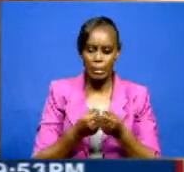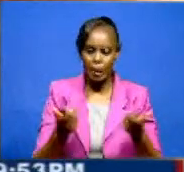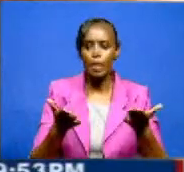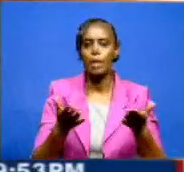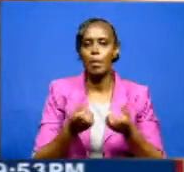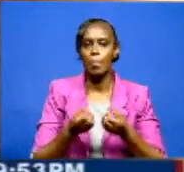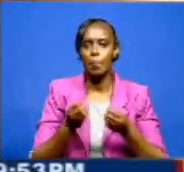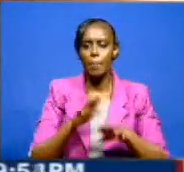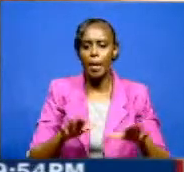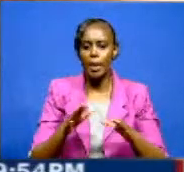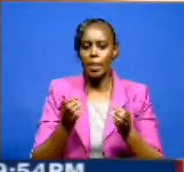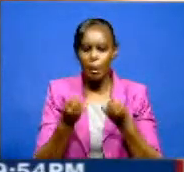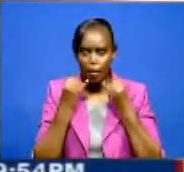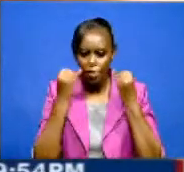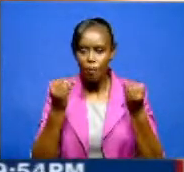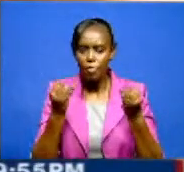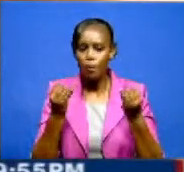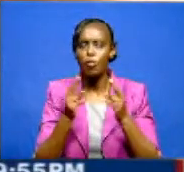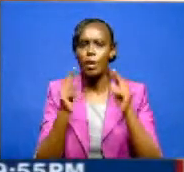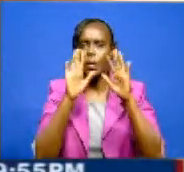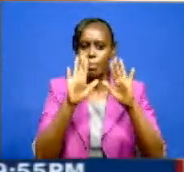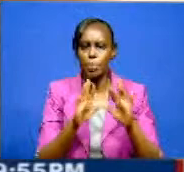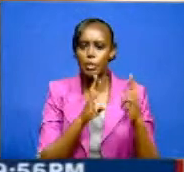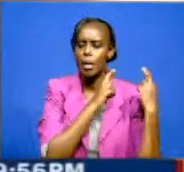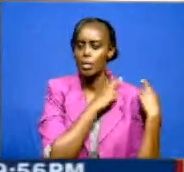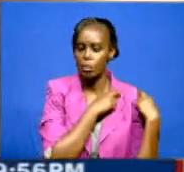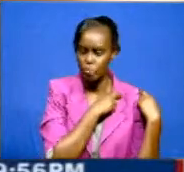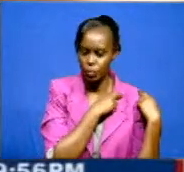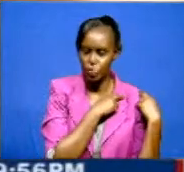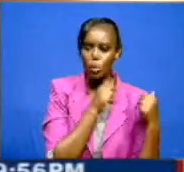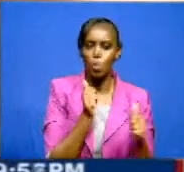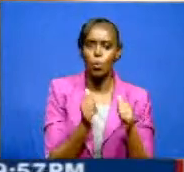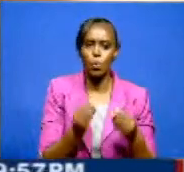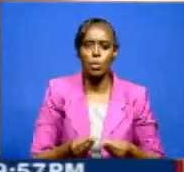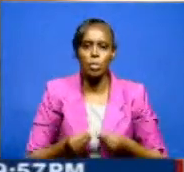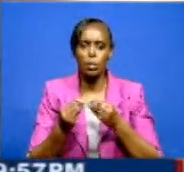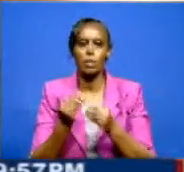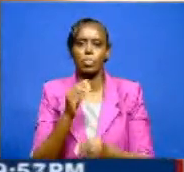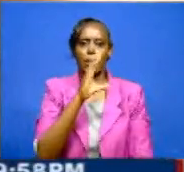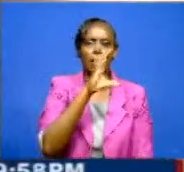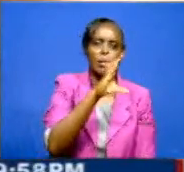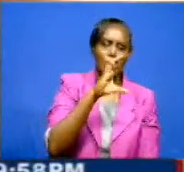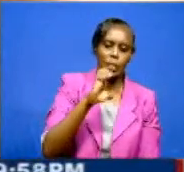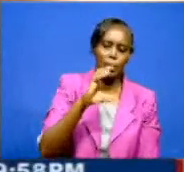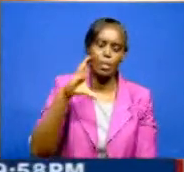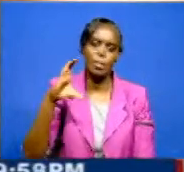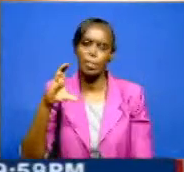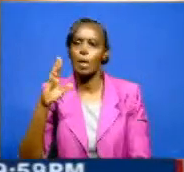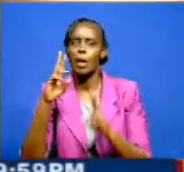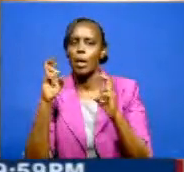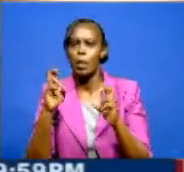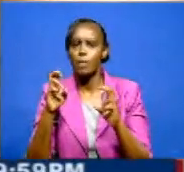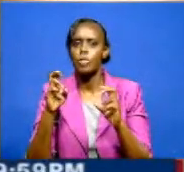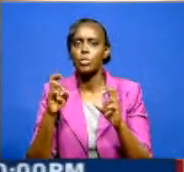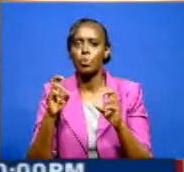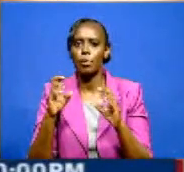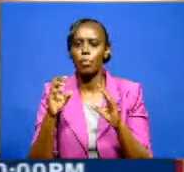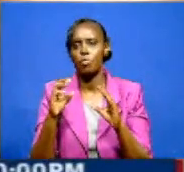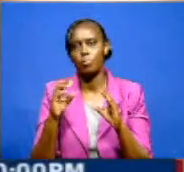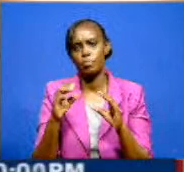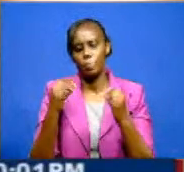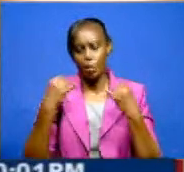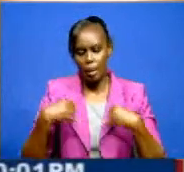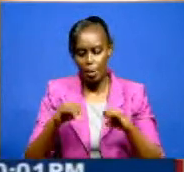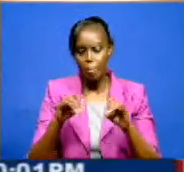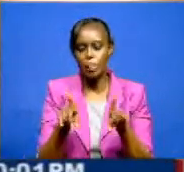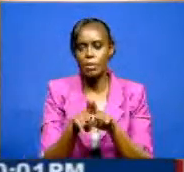market information, all these are very key responsibilities that are given to the CEC. Of course, the issue of availing inputs and implements